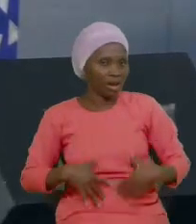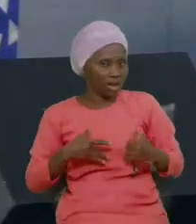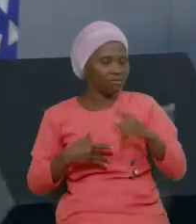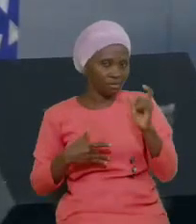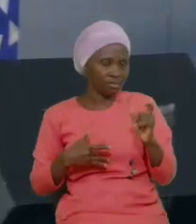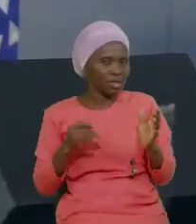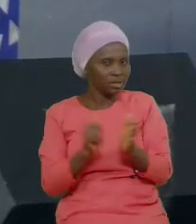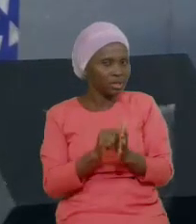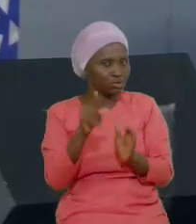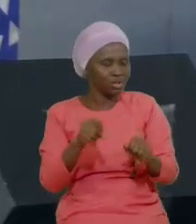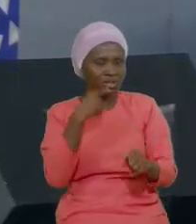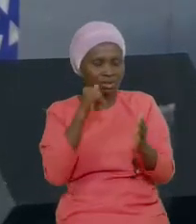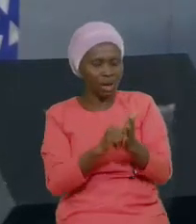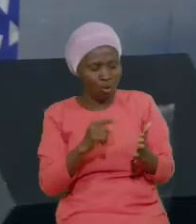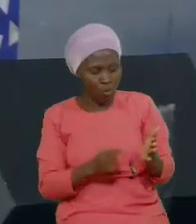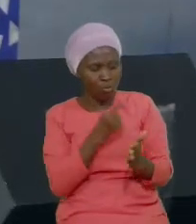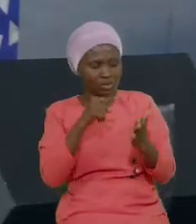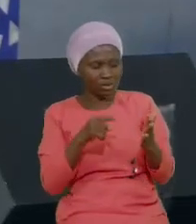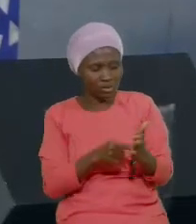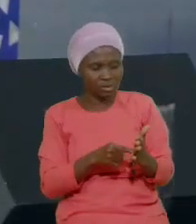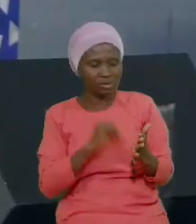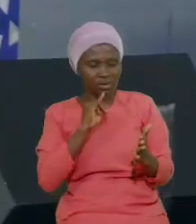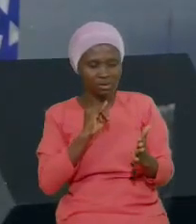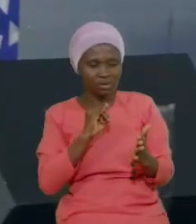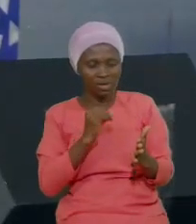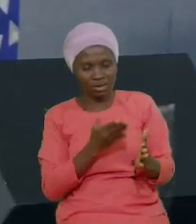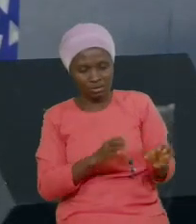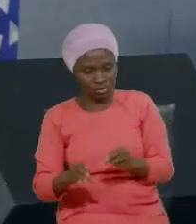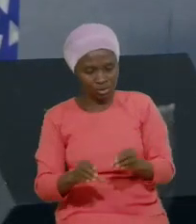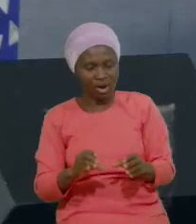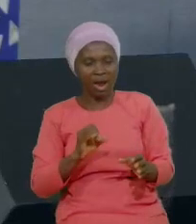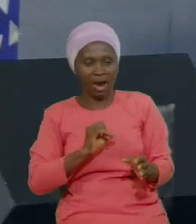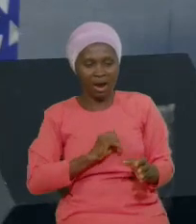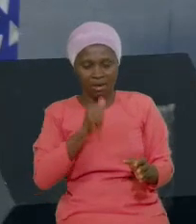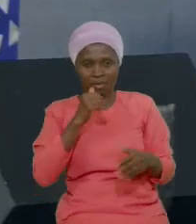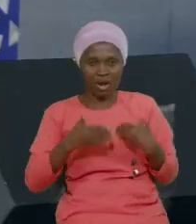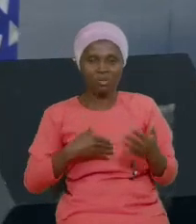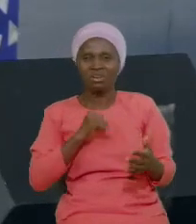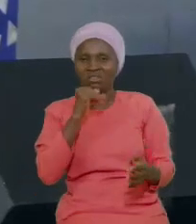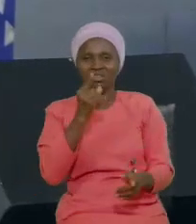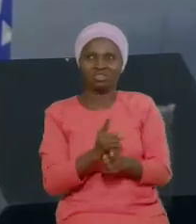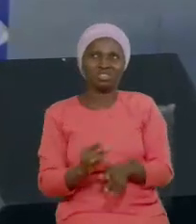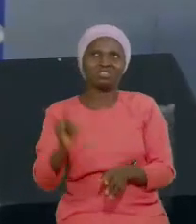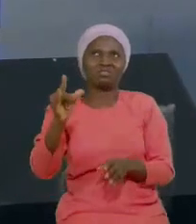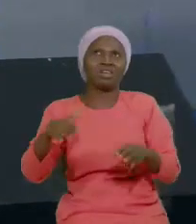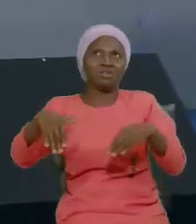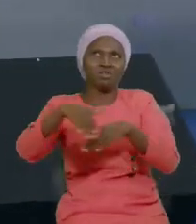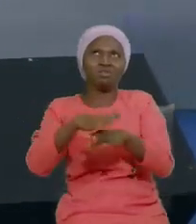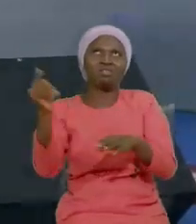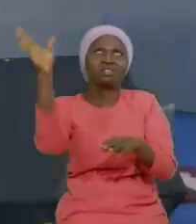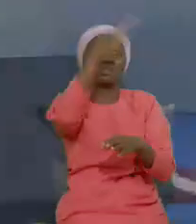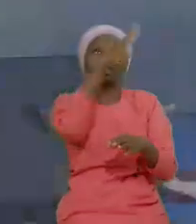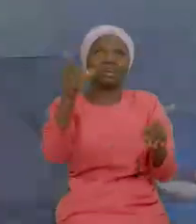I will know I am not just here flying over the sky like a bird without